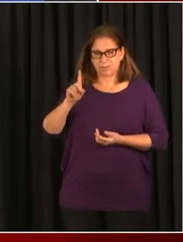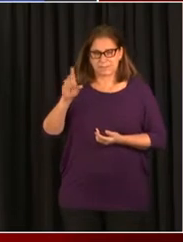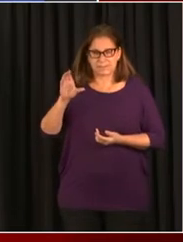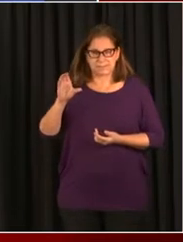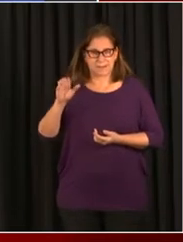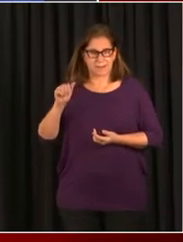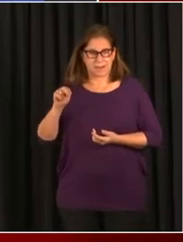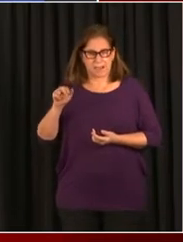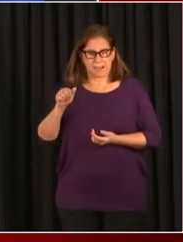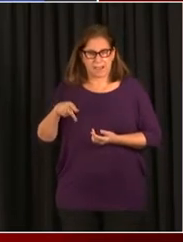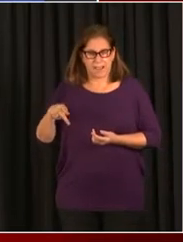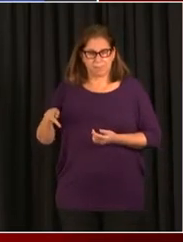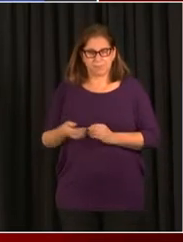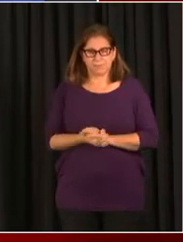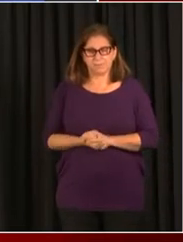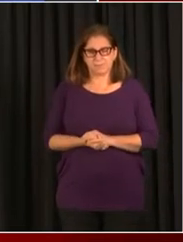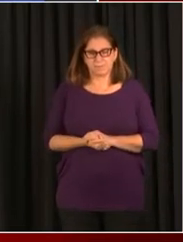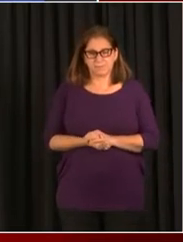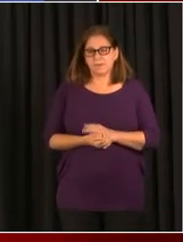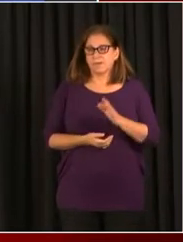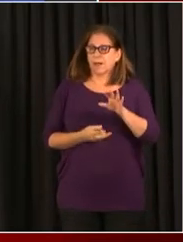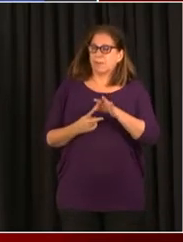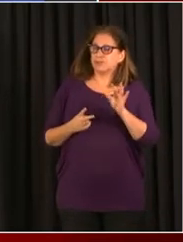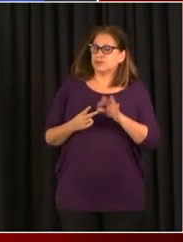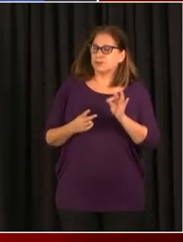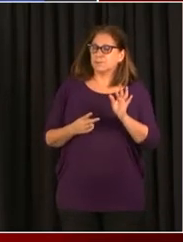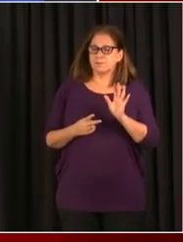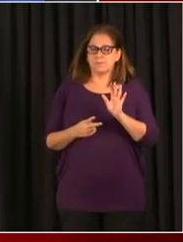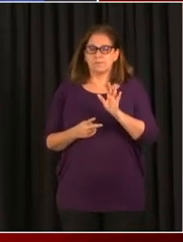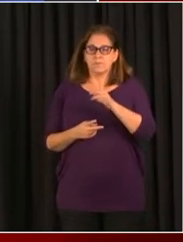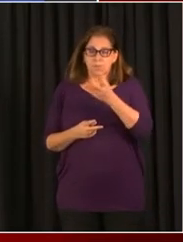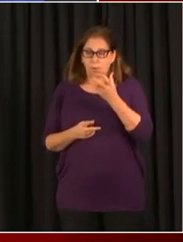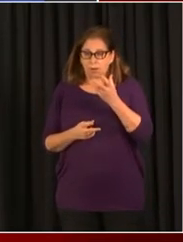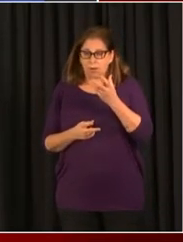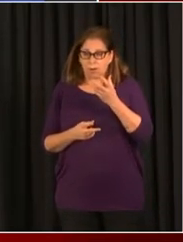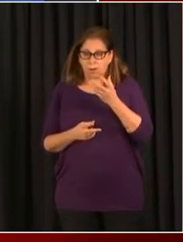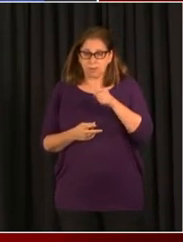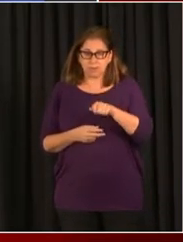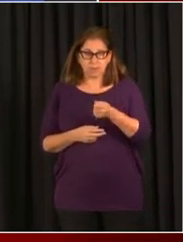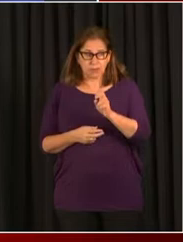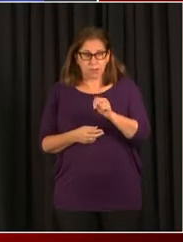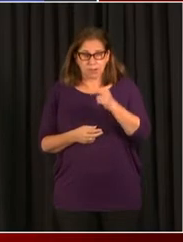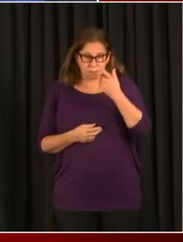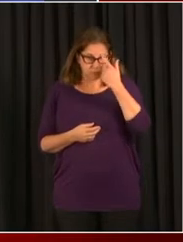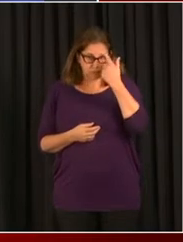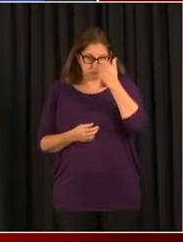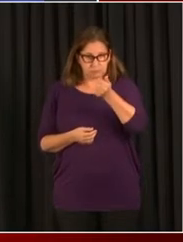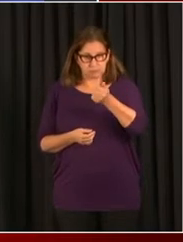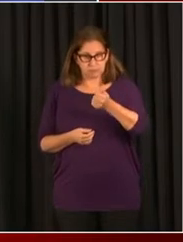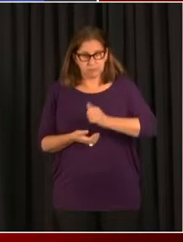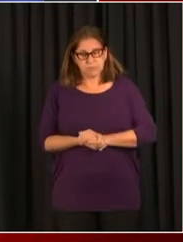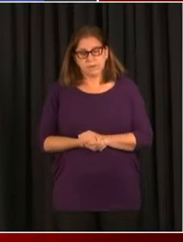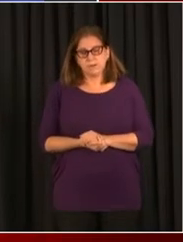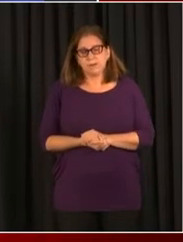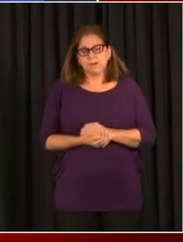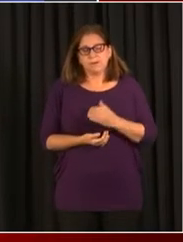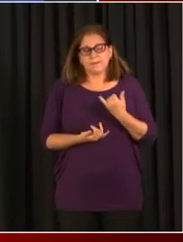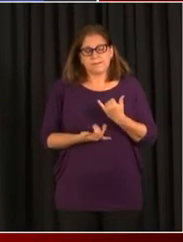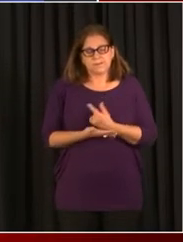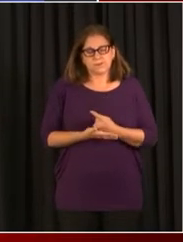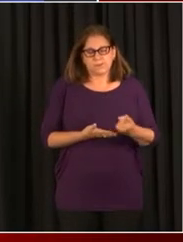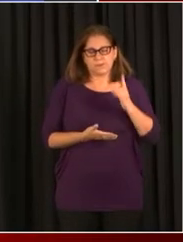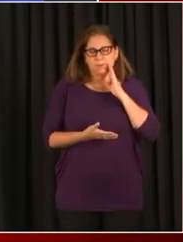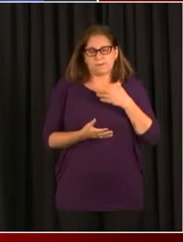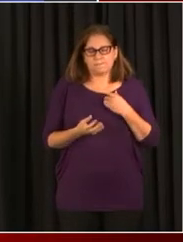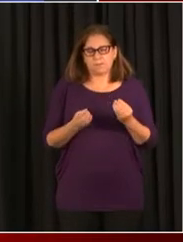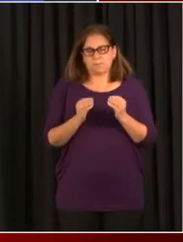consenting and opting in. We'll have that number refined probably by midweek this week, and then it will appear consistently on the dashboard